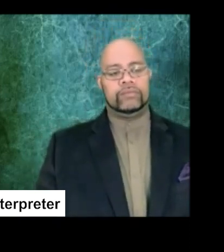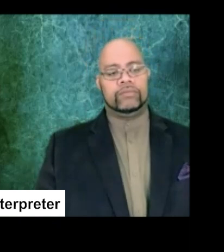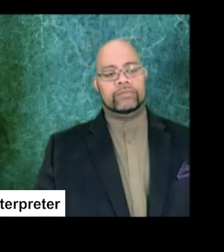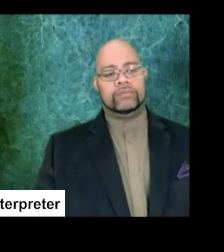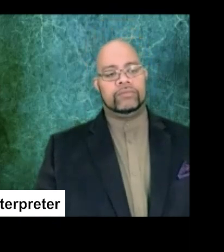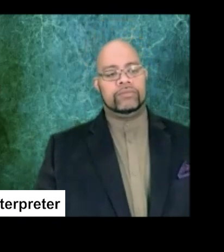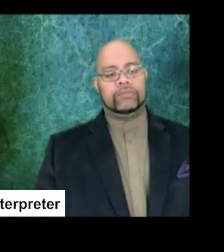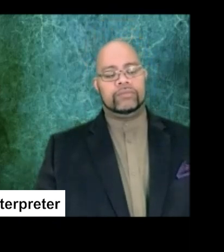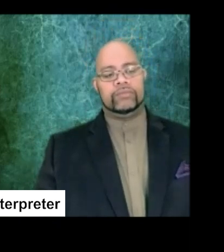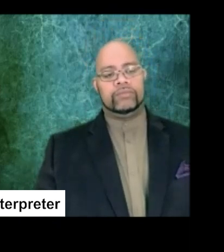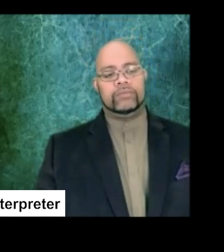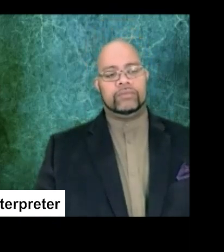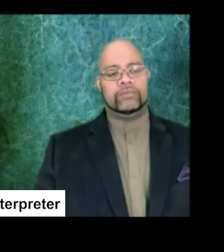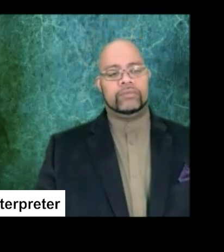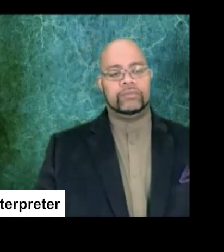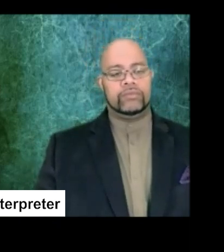referring